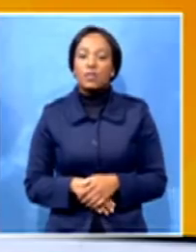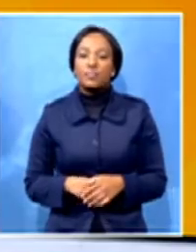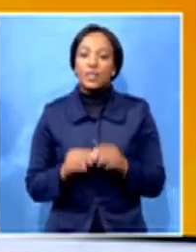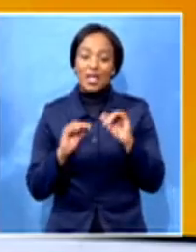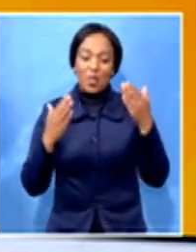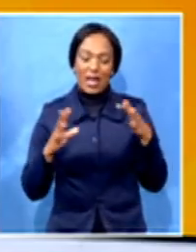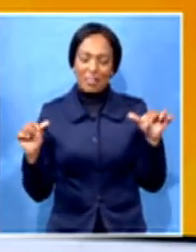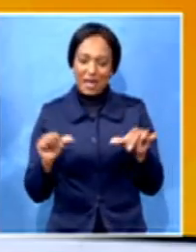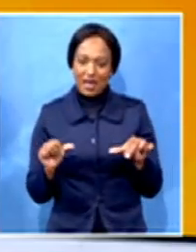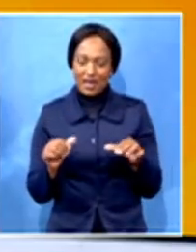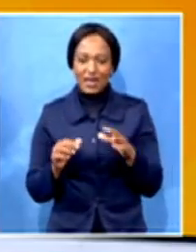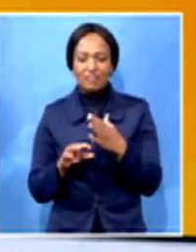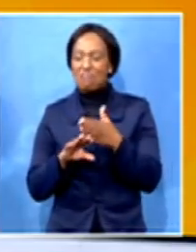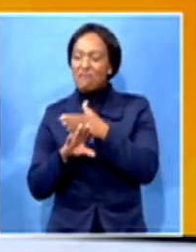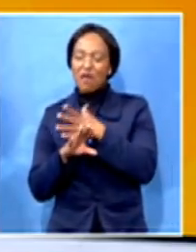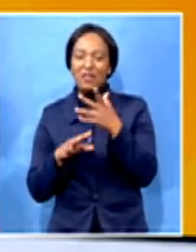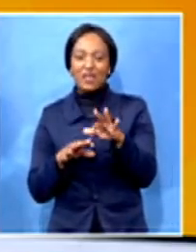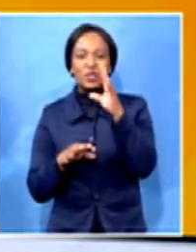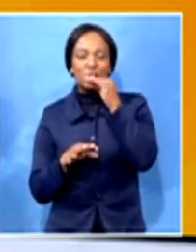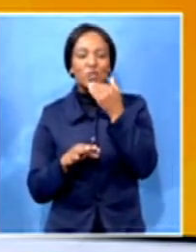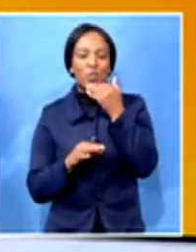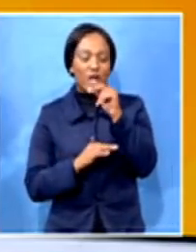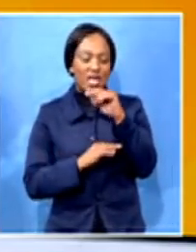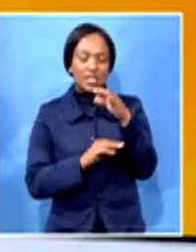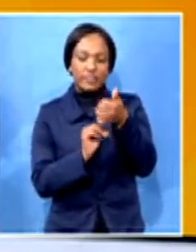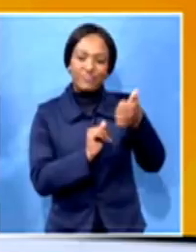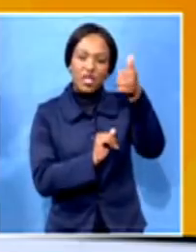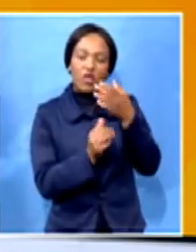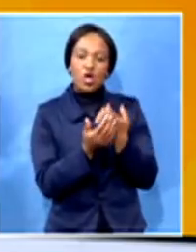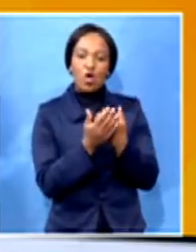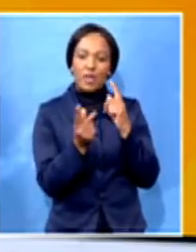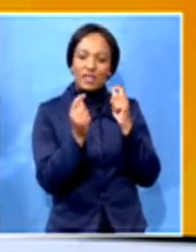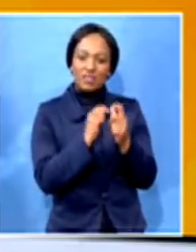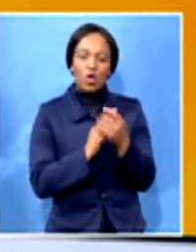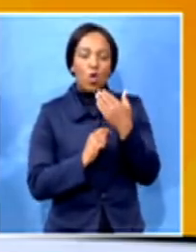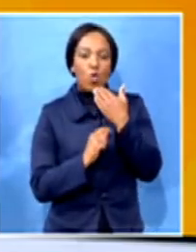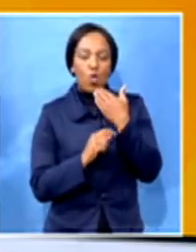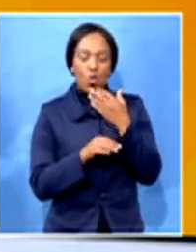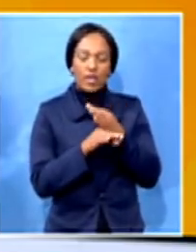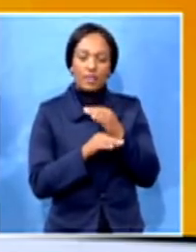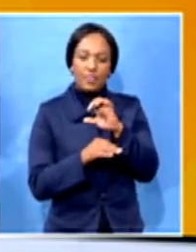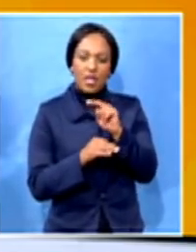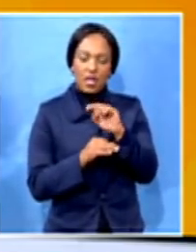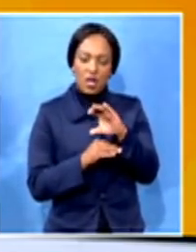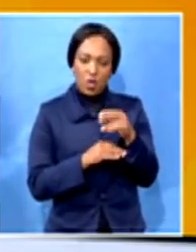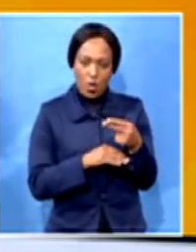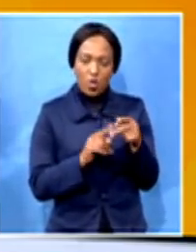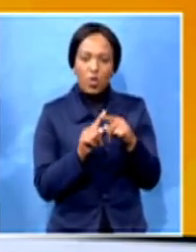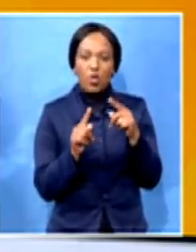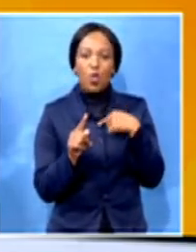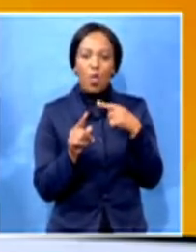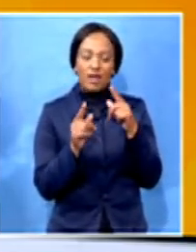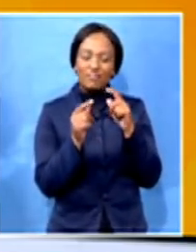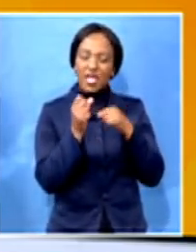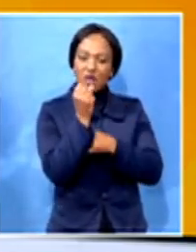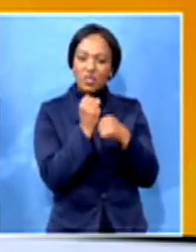Welcome back. Now, earlier we spoke to the ANC's head of economic transformation, Enoch Godongwana, on the party's paper called the Reconstruction,